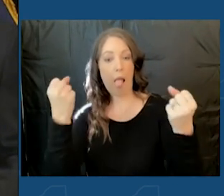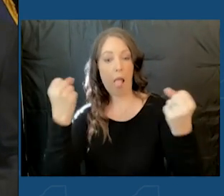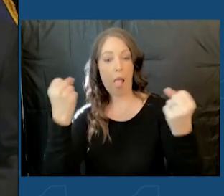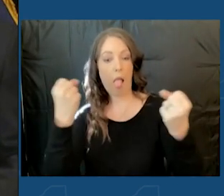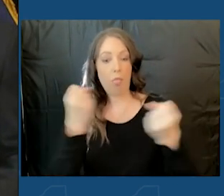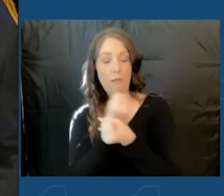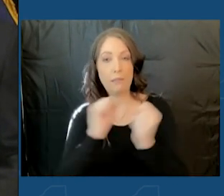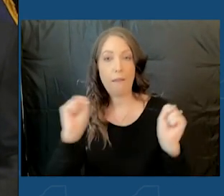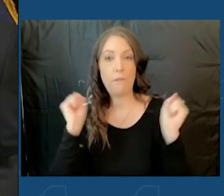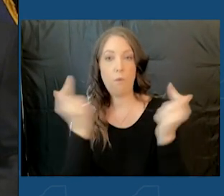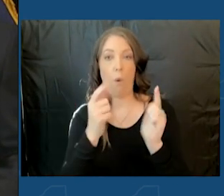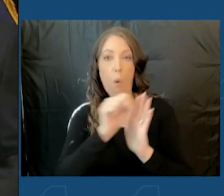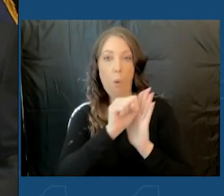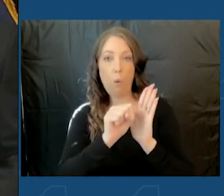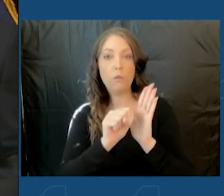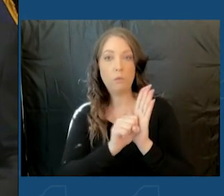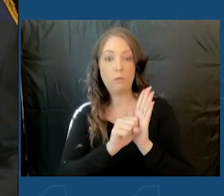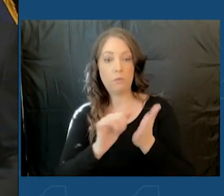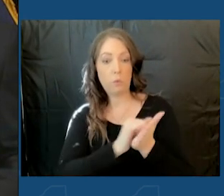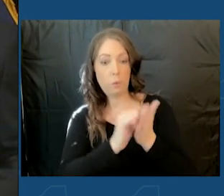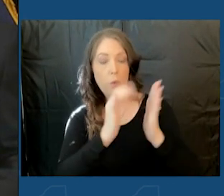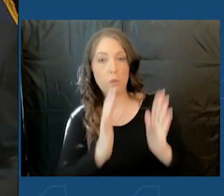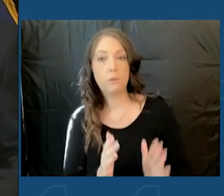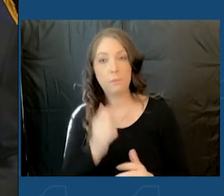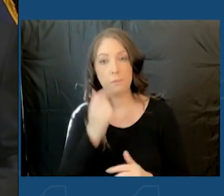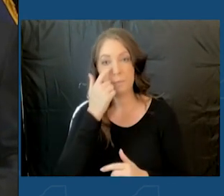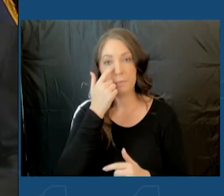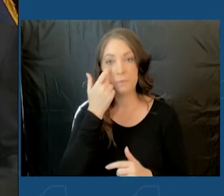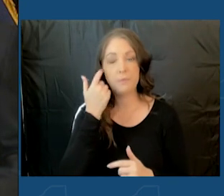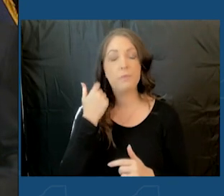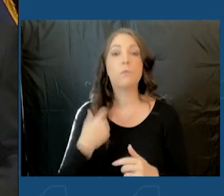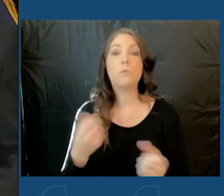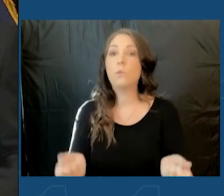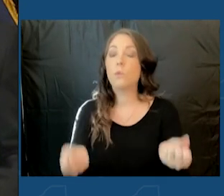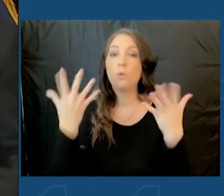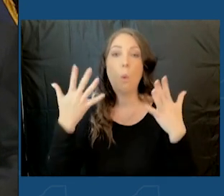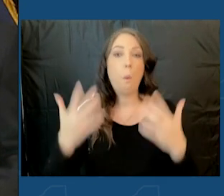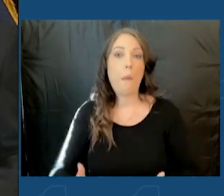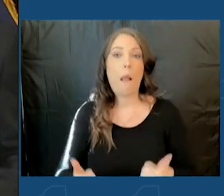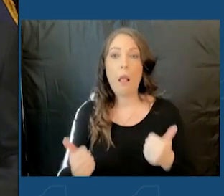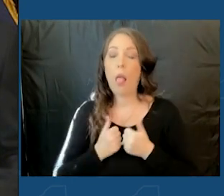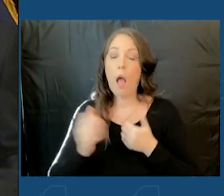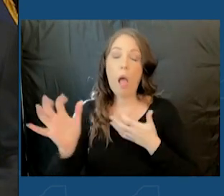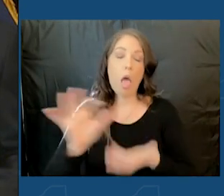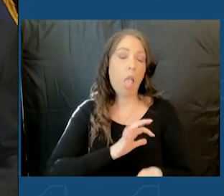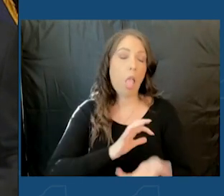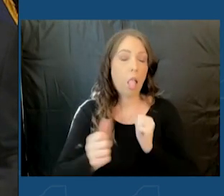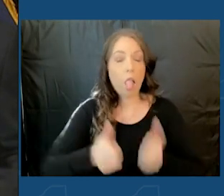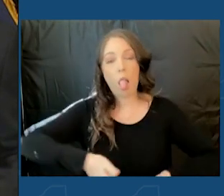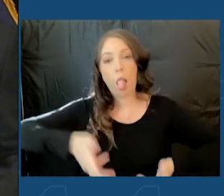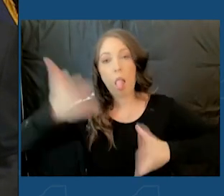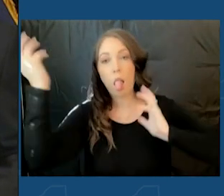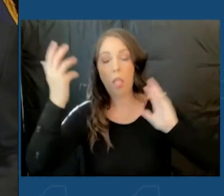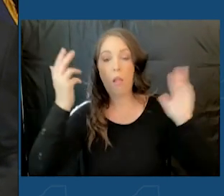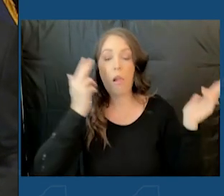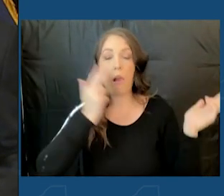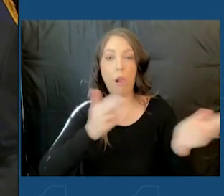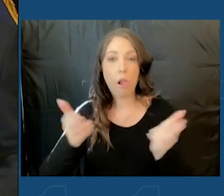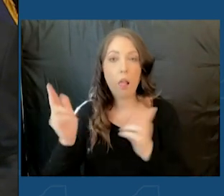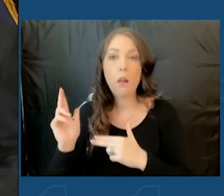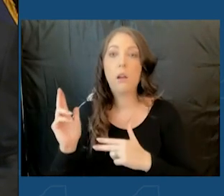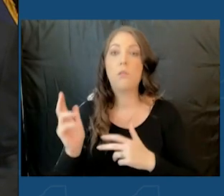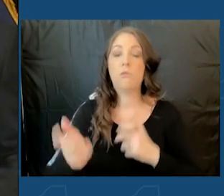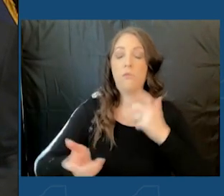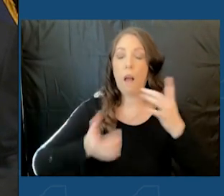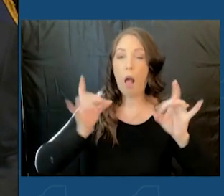to continue focusing on. We've seen too many lives destroyed by the ravages of gun violence, inflicting trauma on too many communities